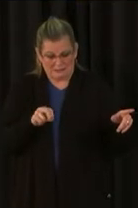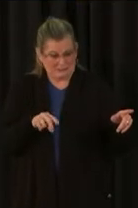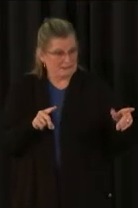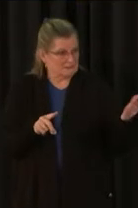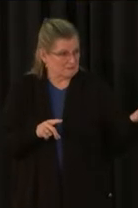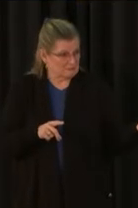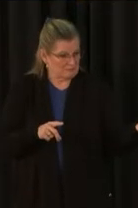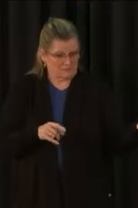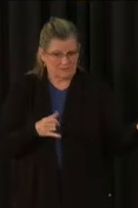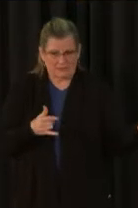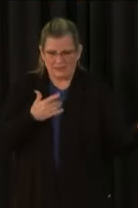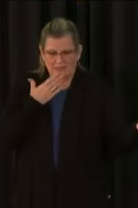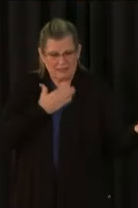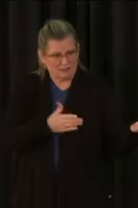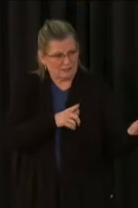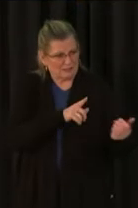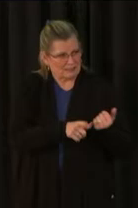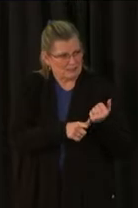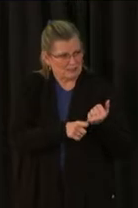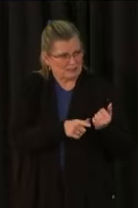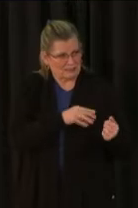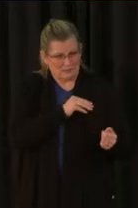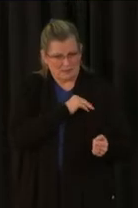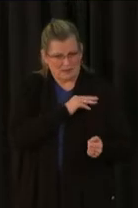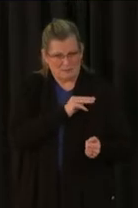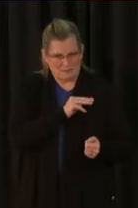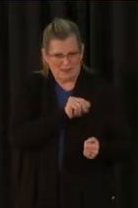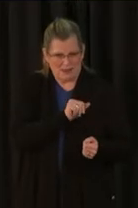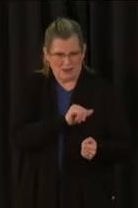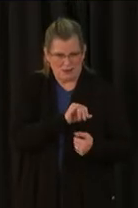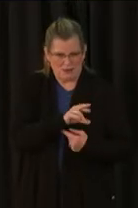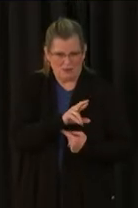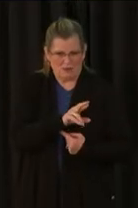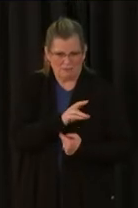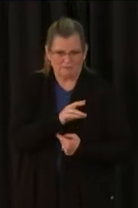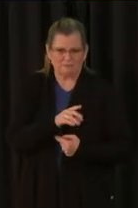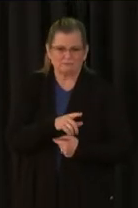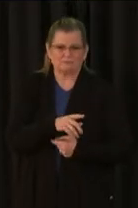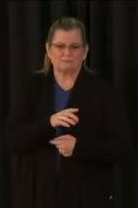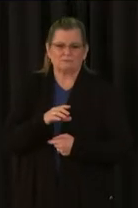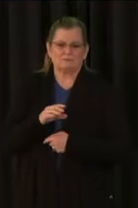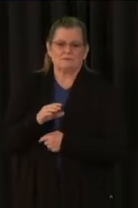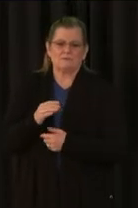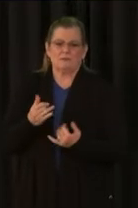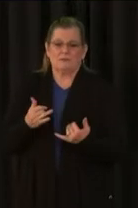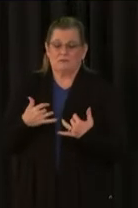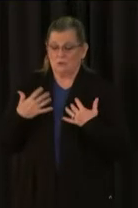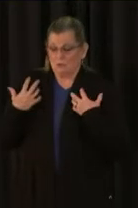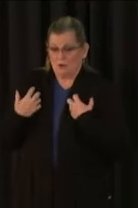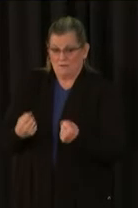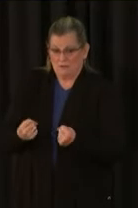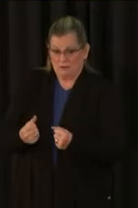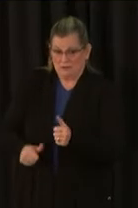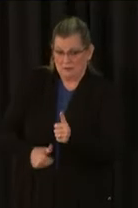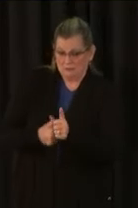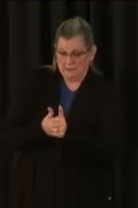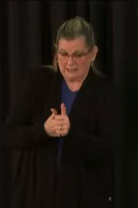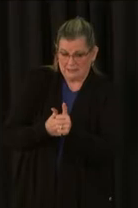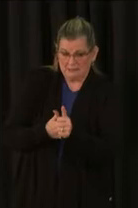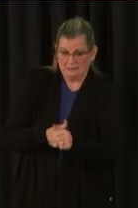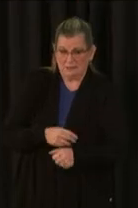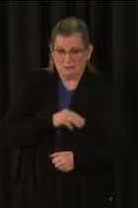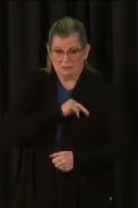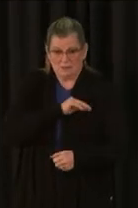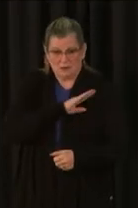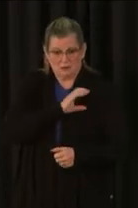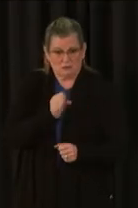pleasure to be here with you to discuss recovery and also provide updates from the